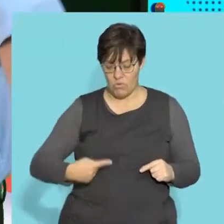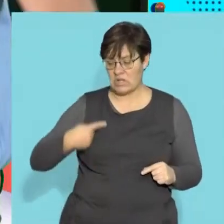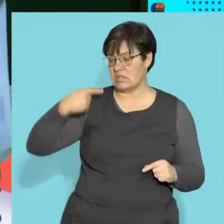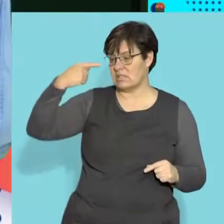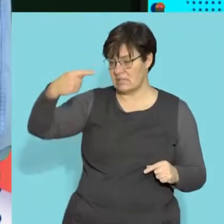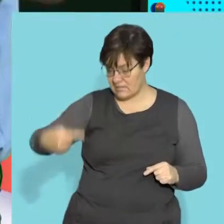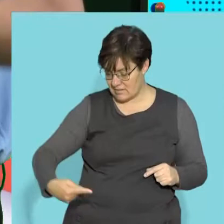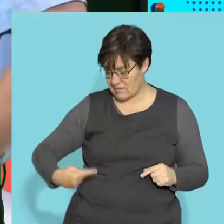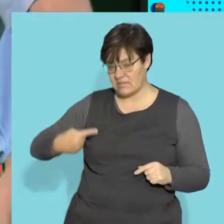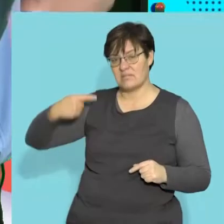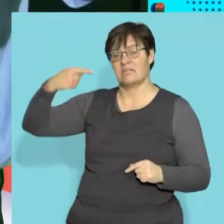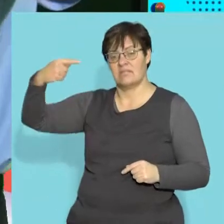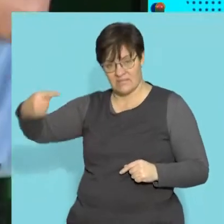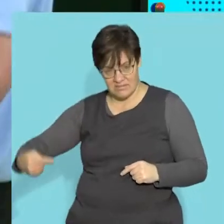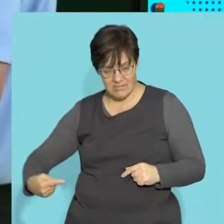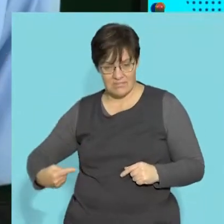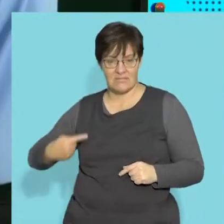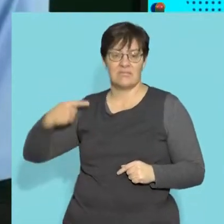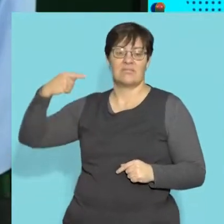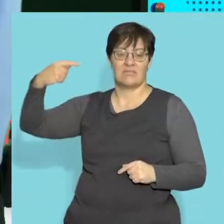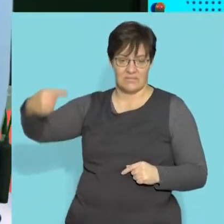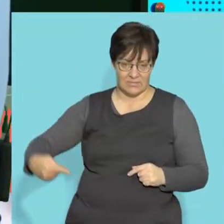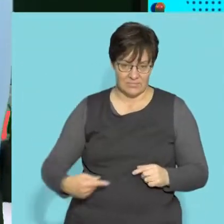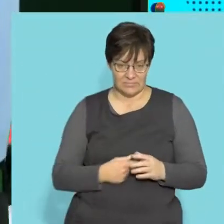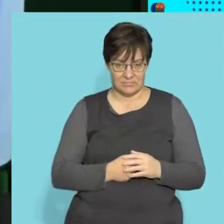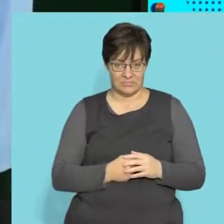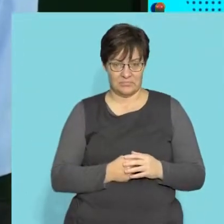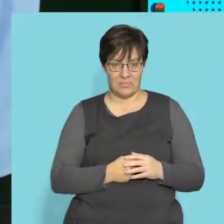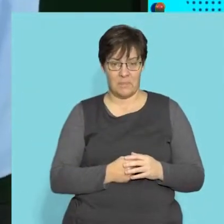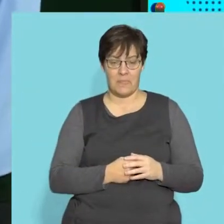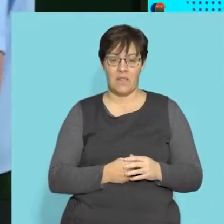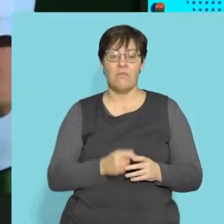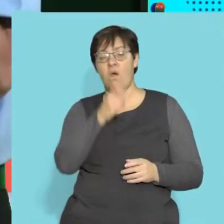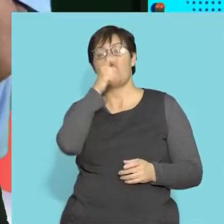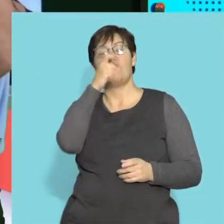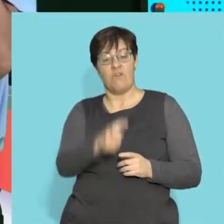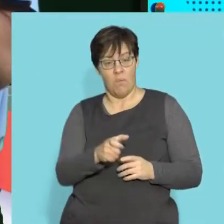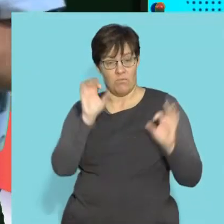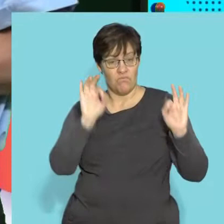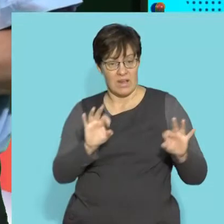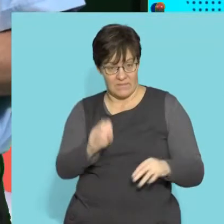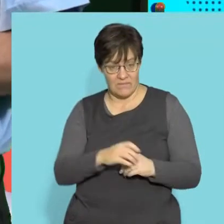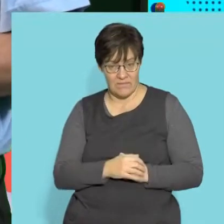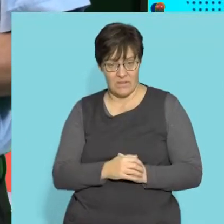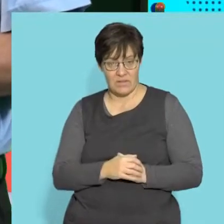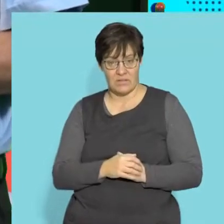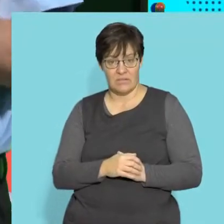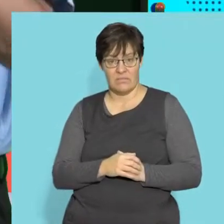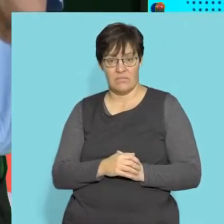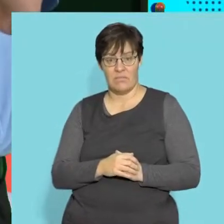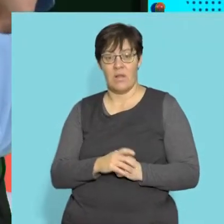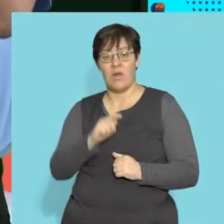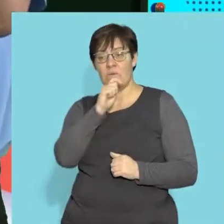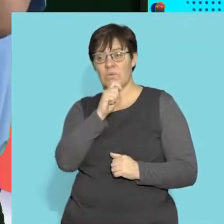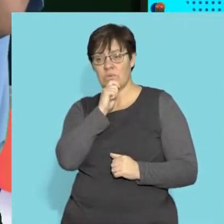want it to be rotating smoothly as it goes along. And so, just to confirm that we've got it right, I